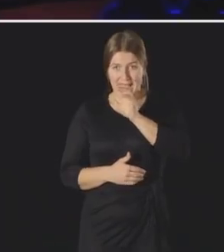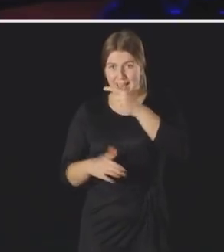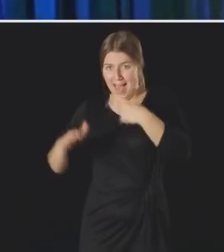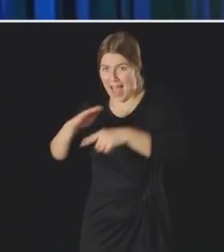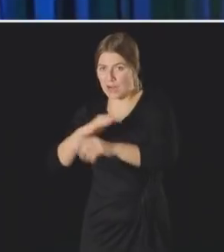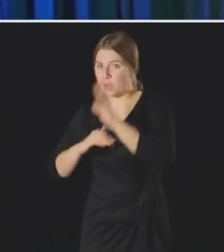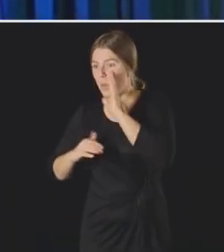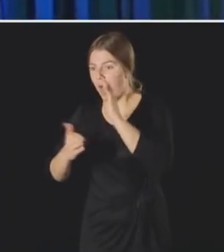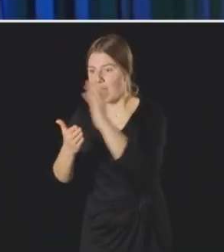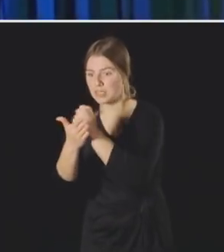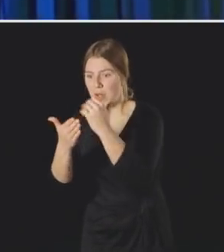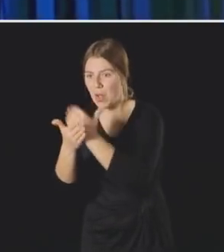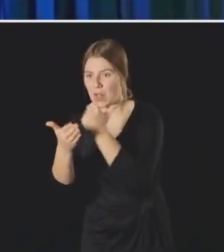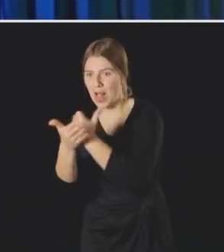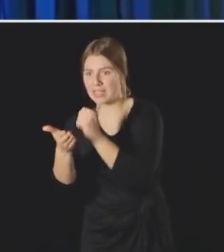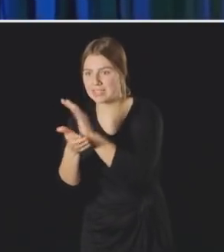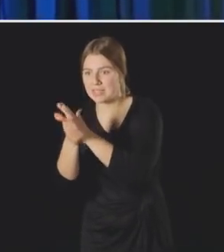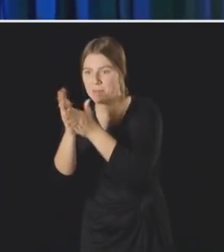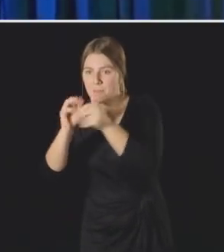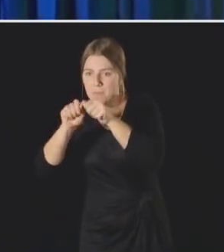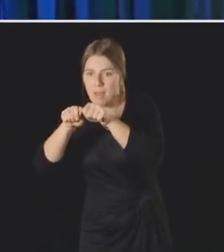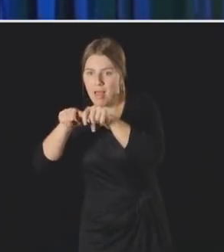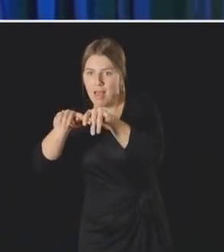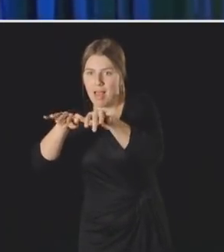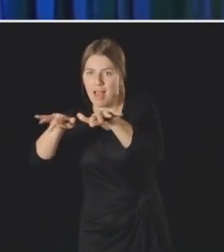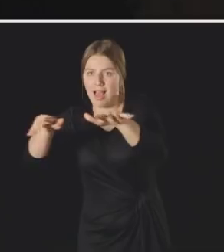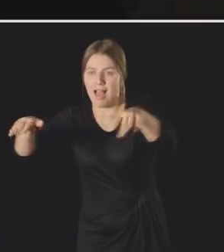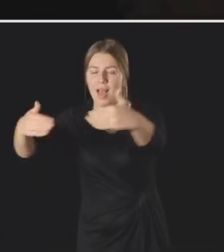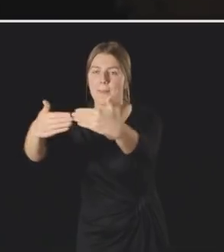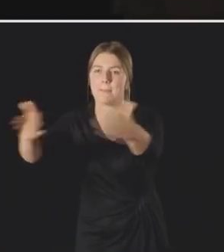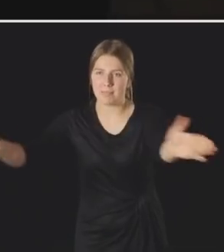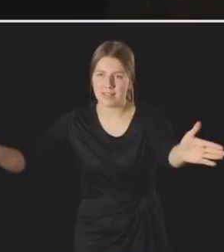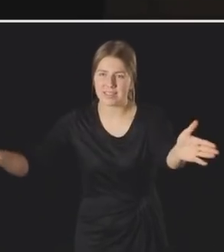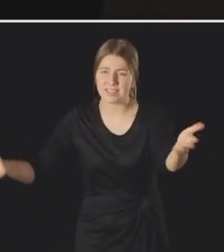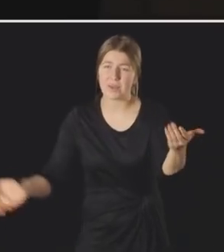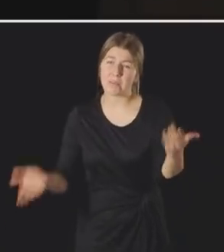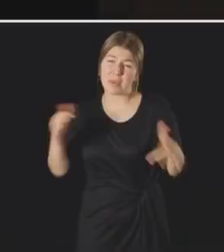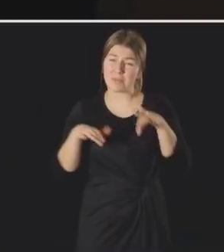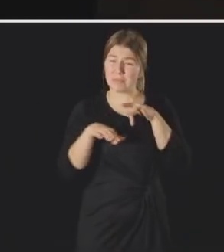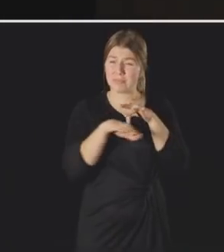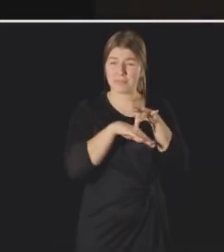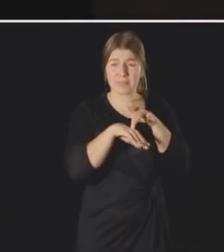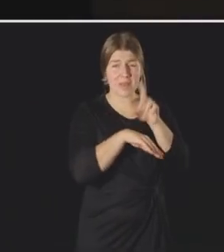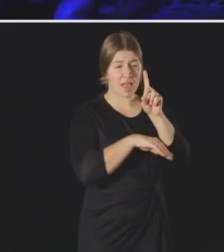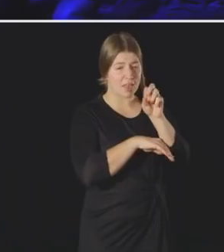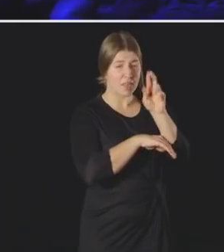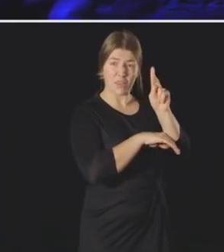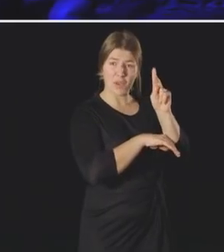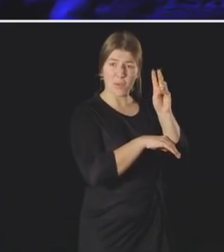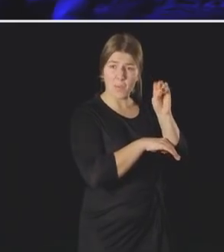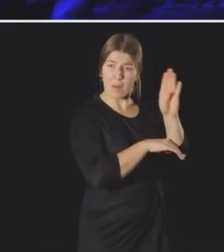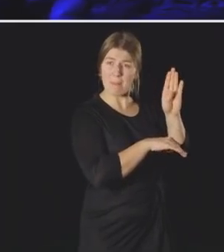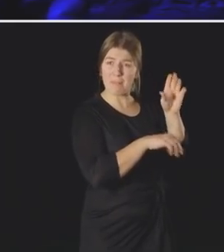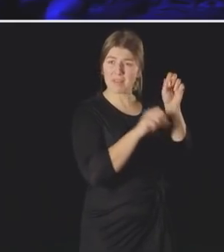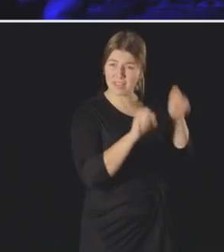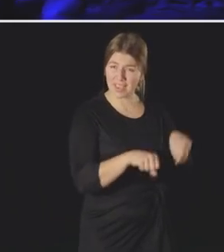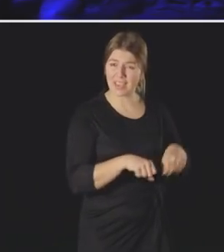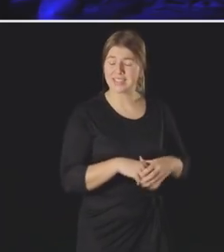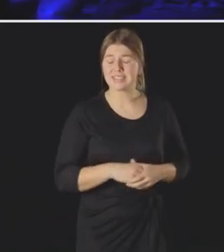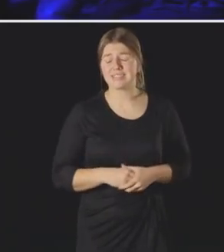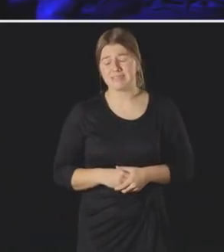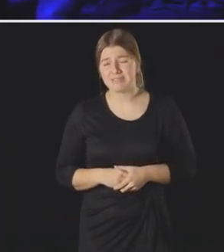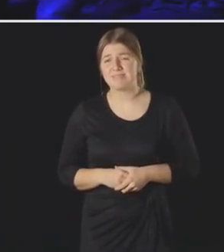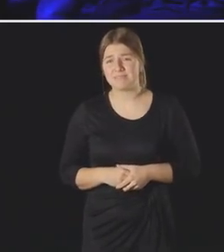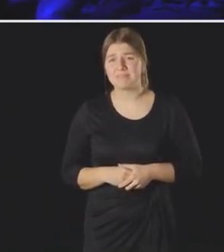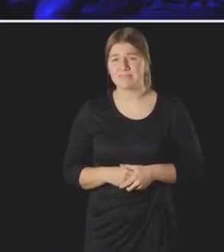and that information that we thought was private is now public or available on the dark web. There are no regulations on